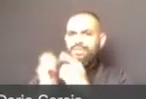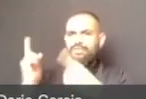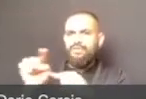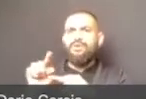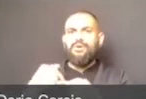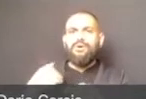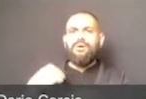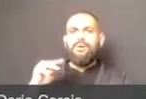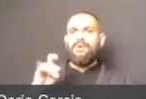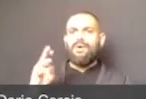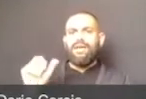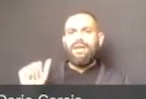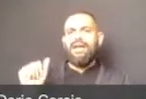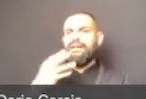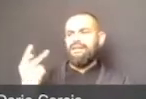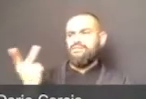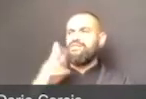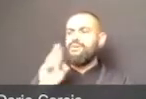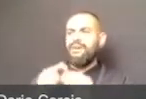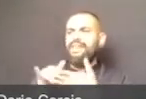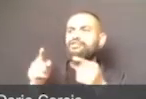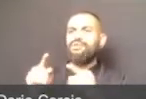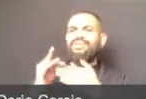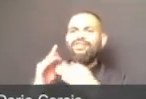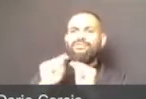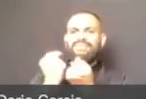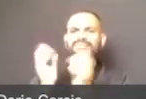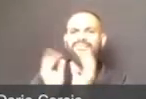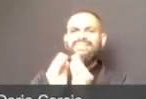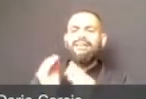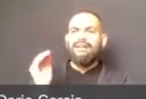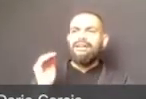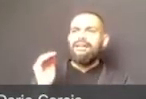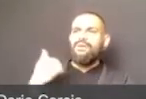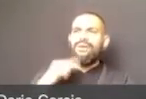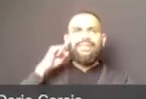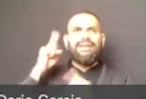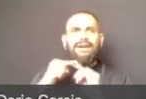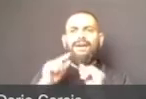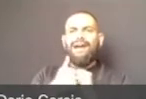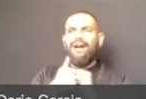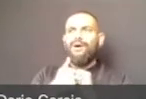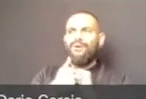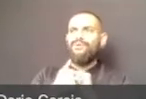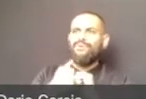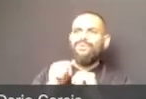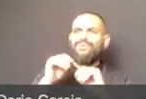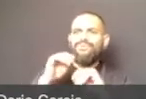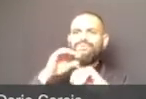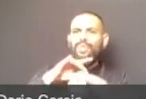team does this often, to think about how different the world is today. And it should be full of